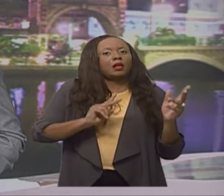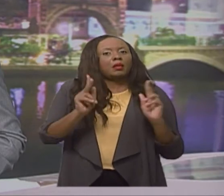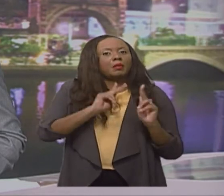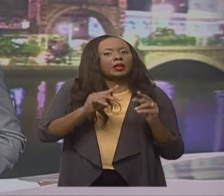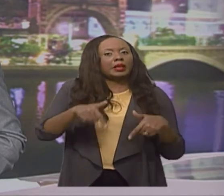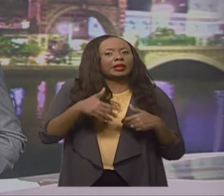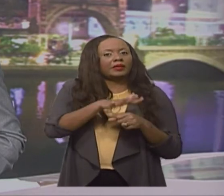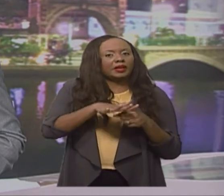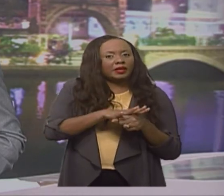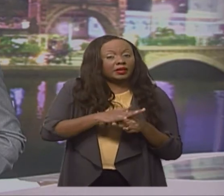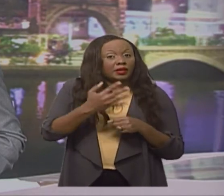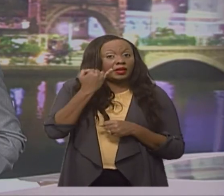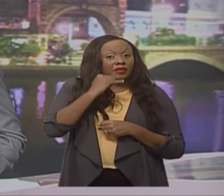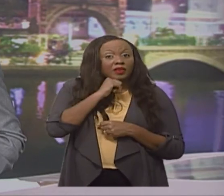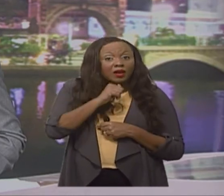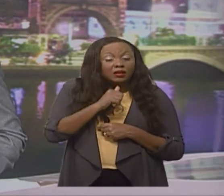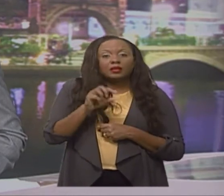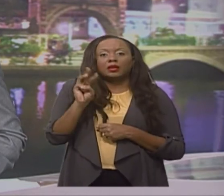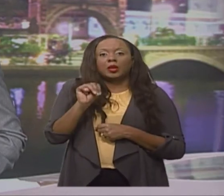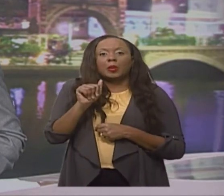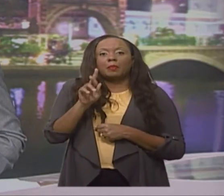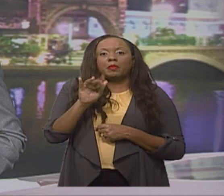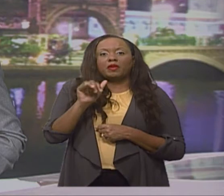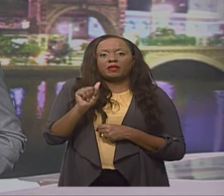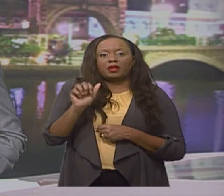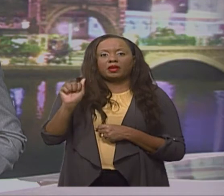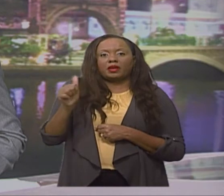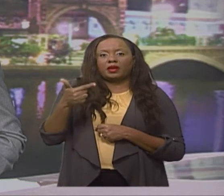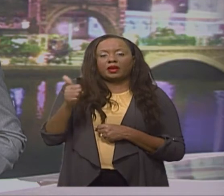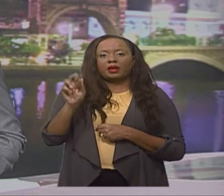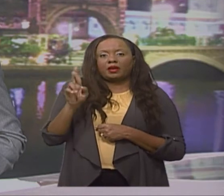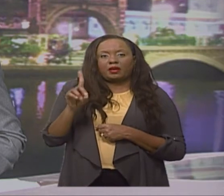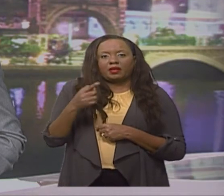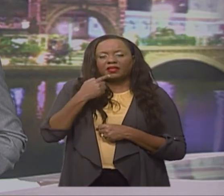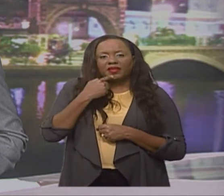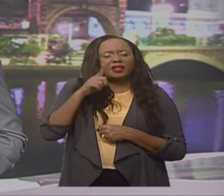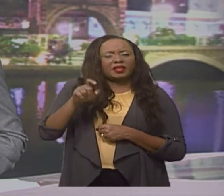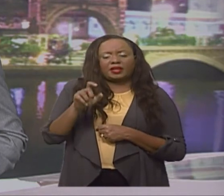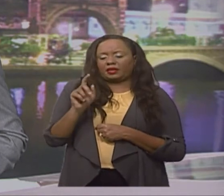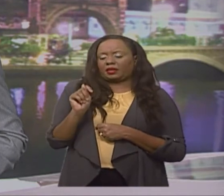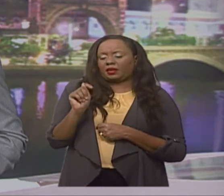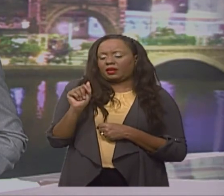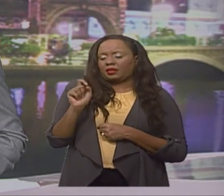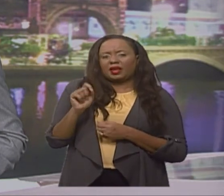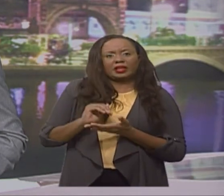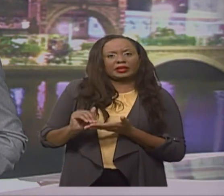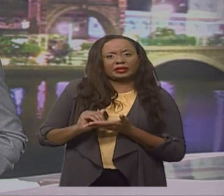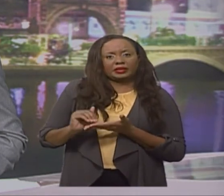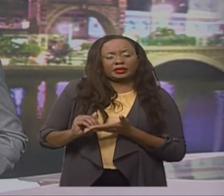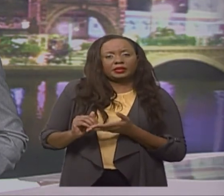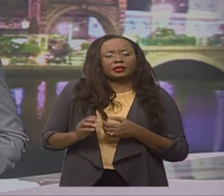then Christchurch West MP Dr. Maria Agard says tax rebates would be the ideal alternative. Speaking in the House of Assembly